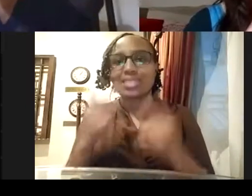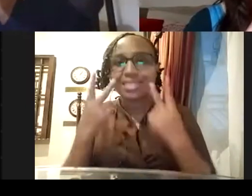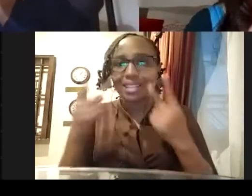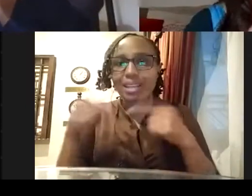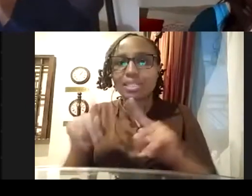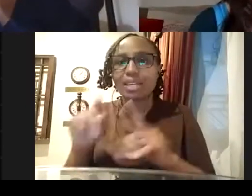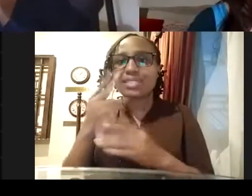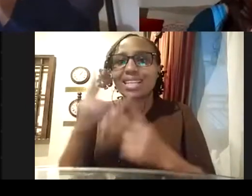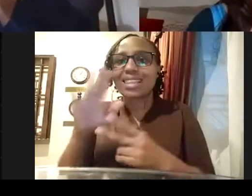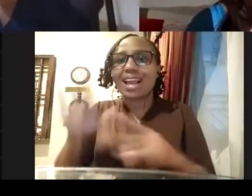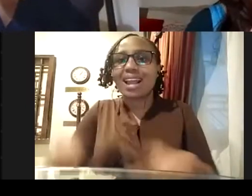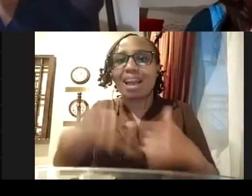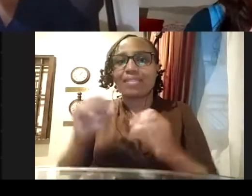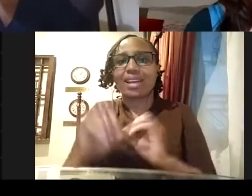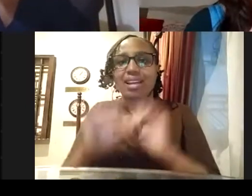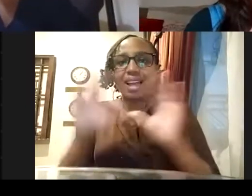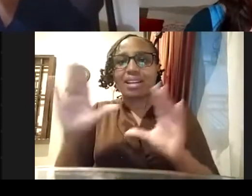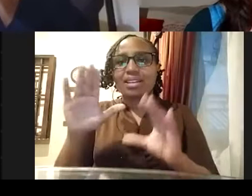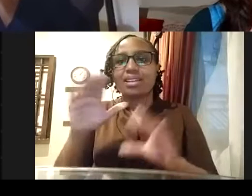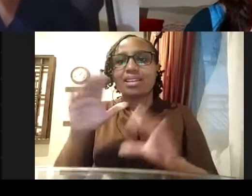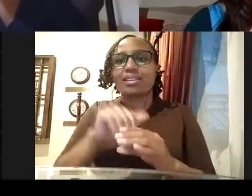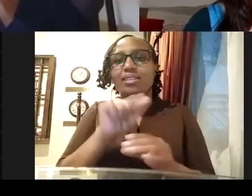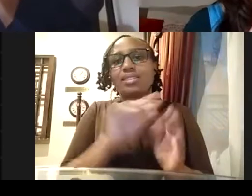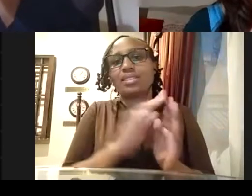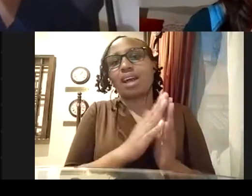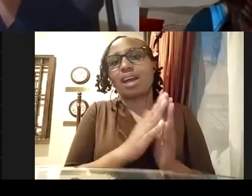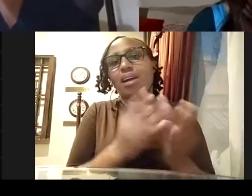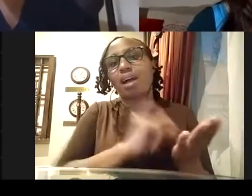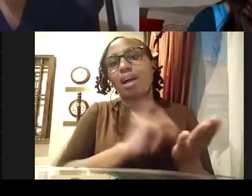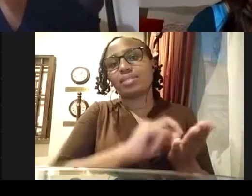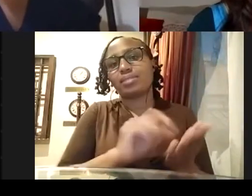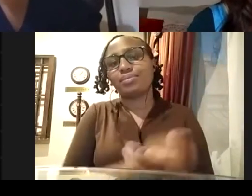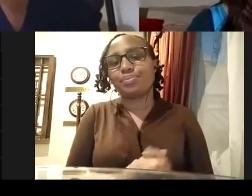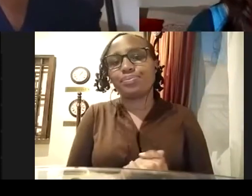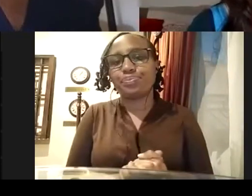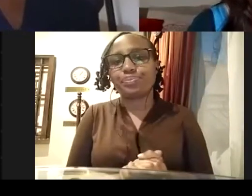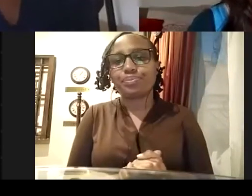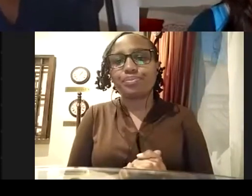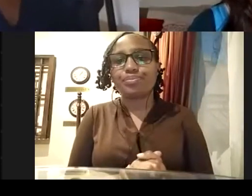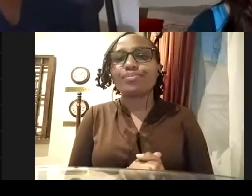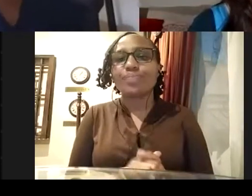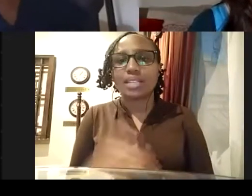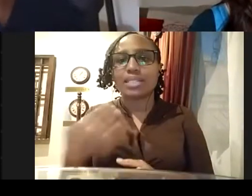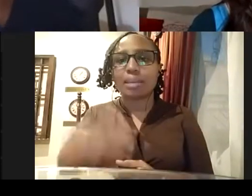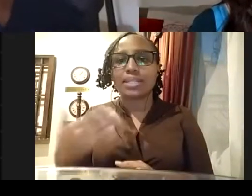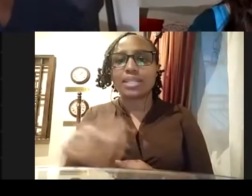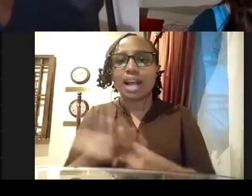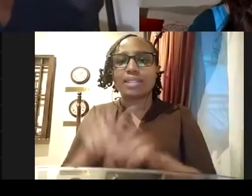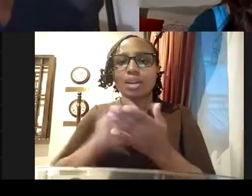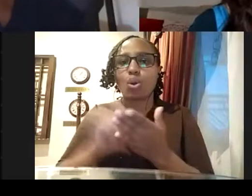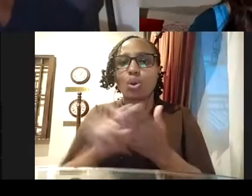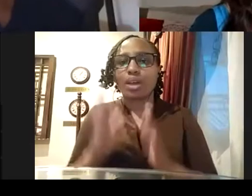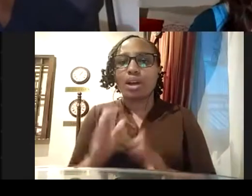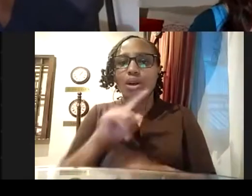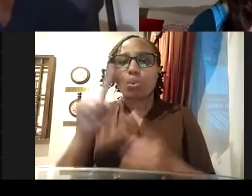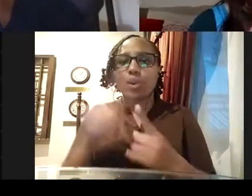so clearly through this art. Well, it just must feel amazing as an author when your characters